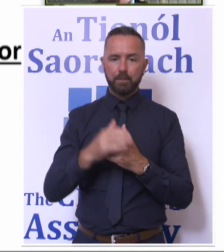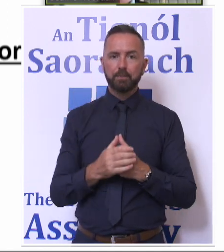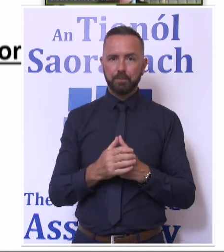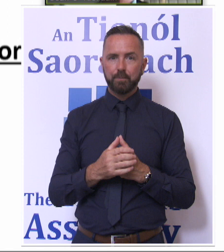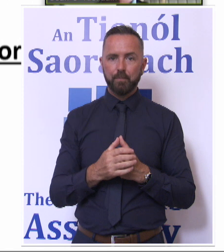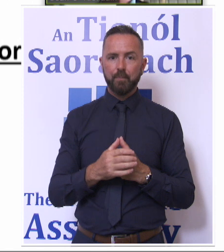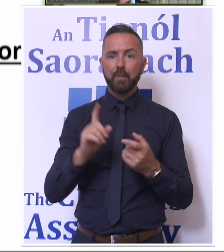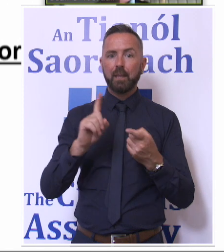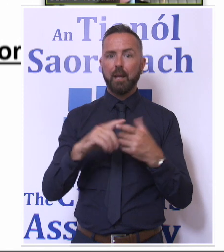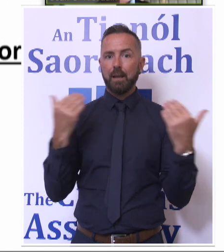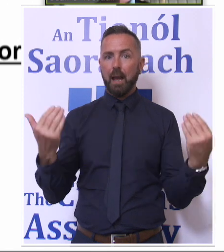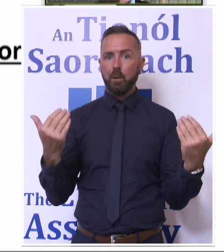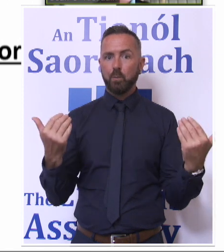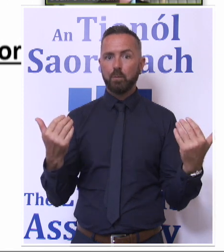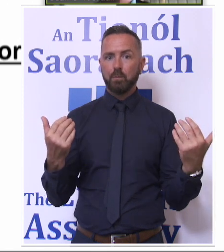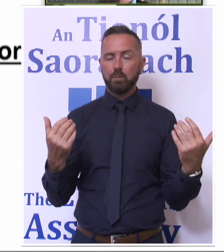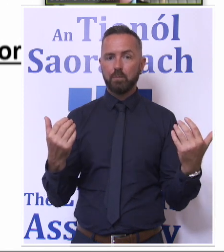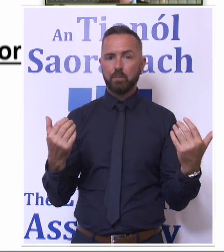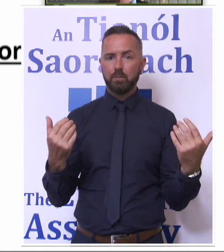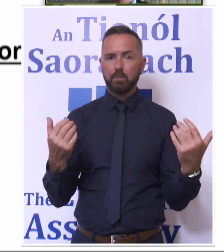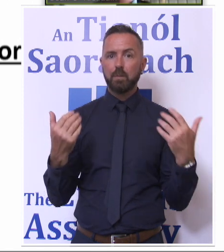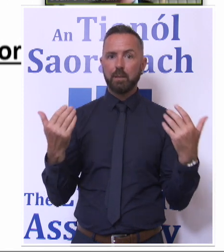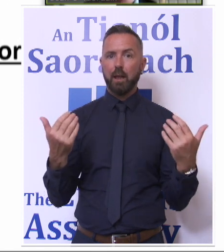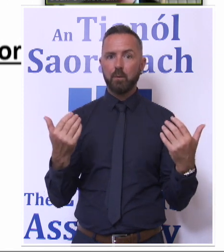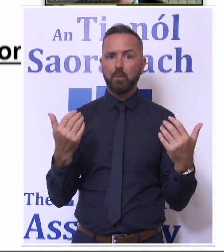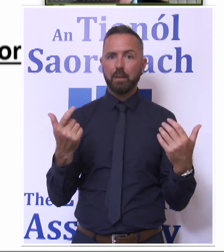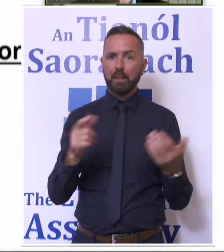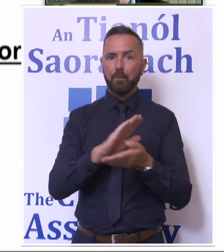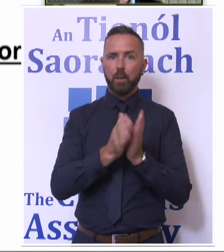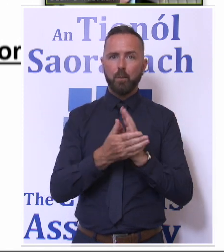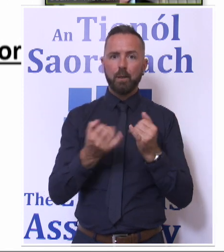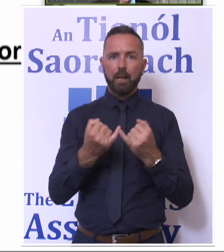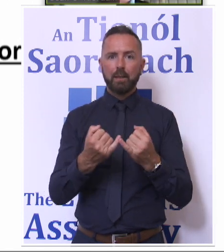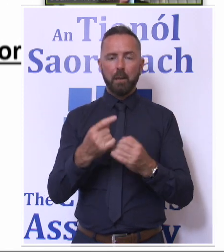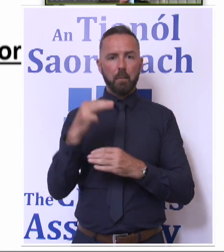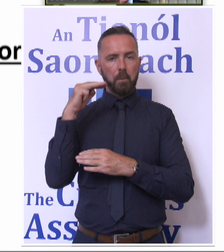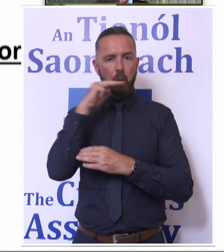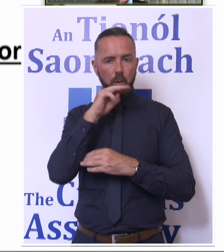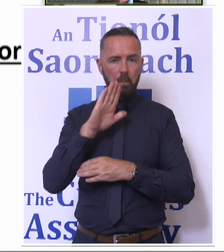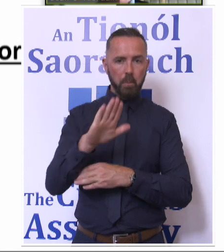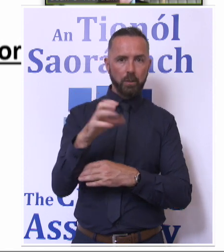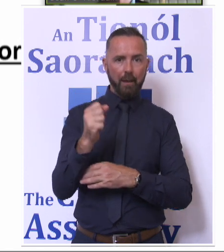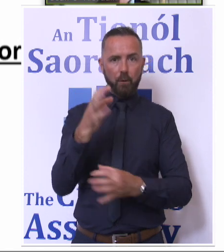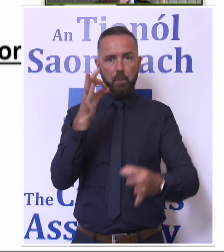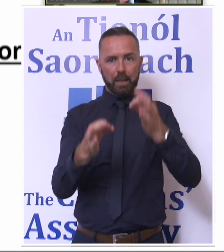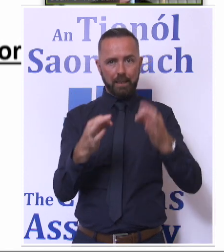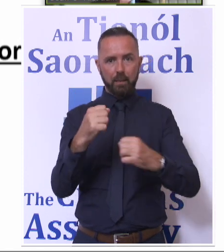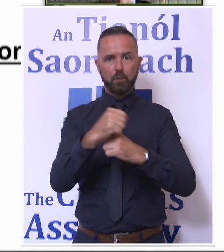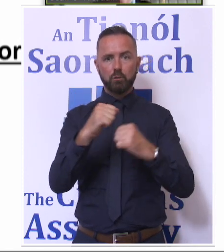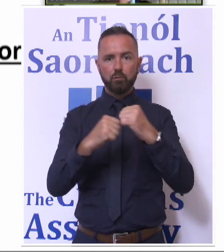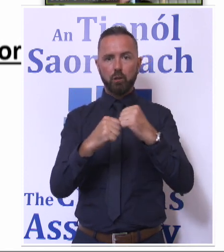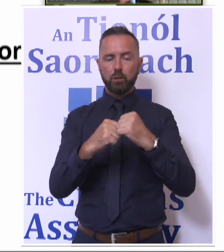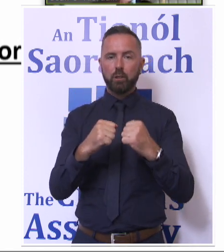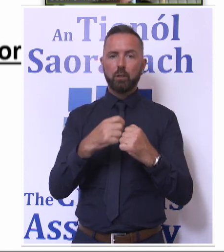to a point where it became a political necessity to create a political structure that would